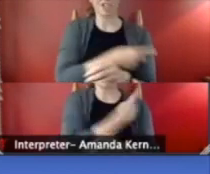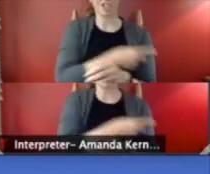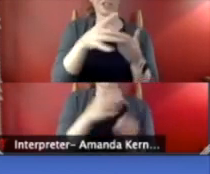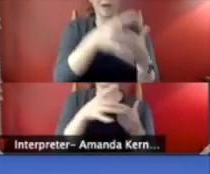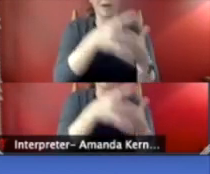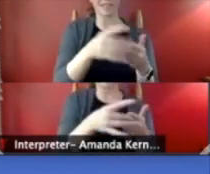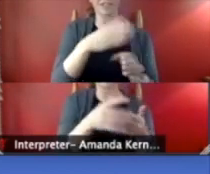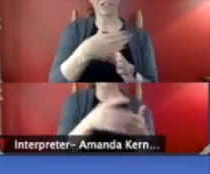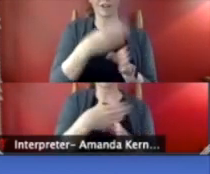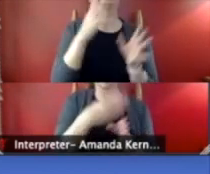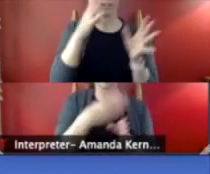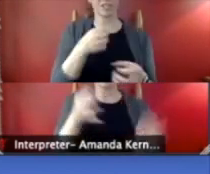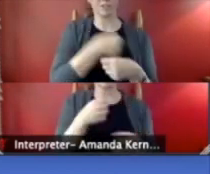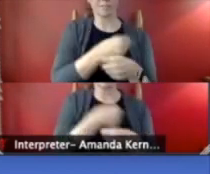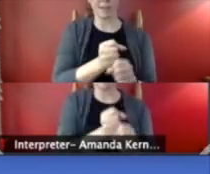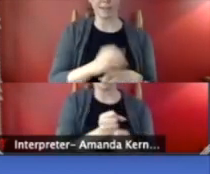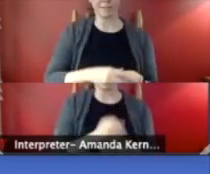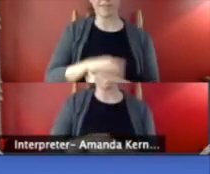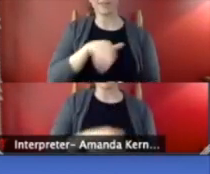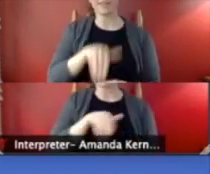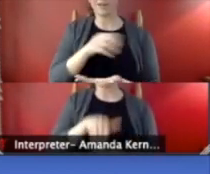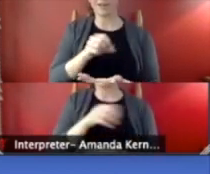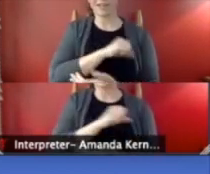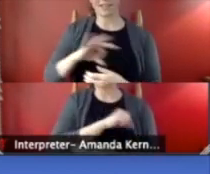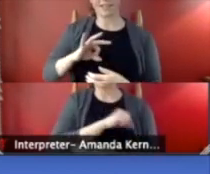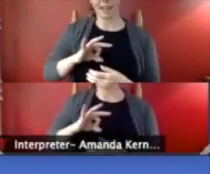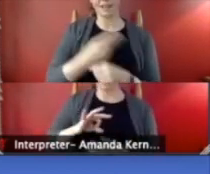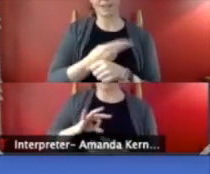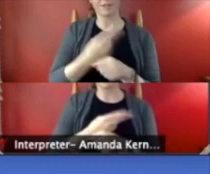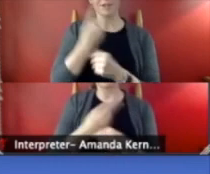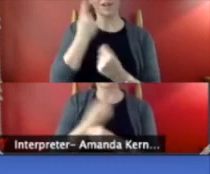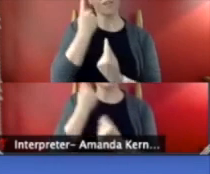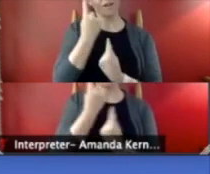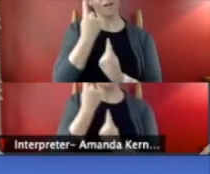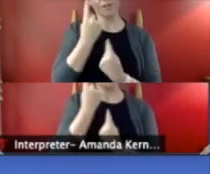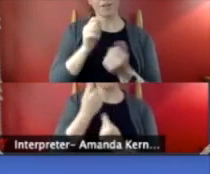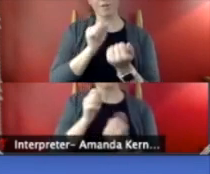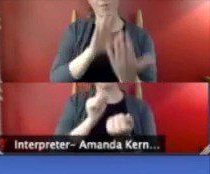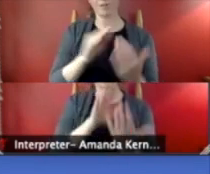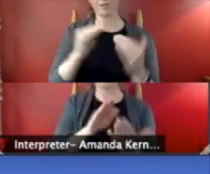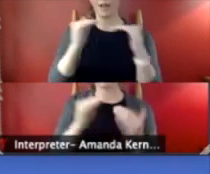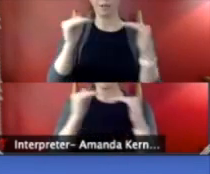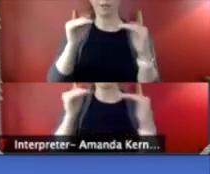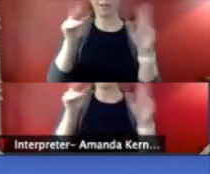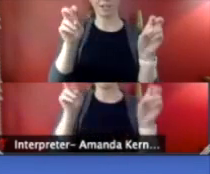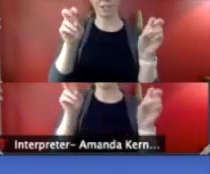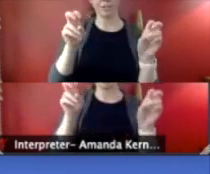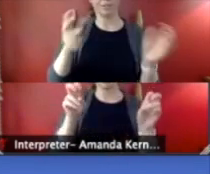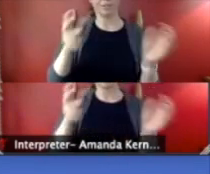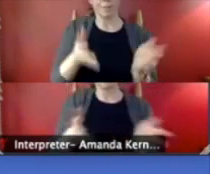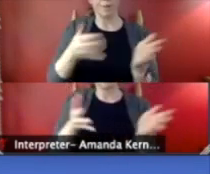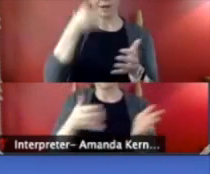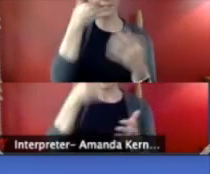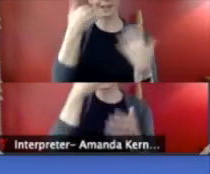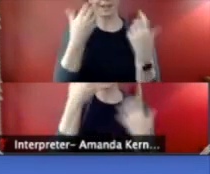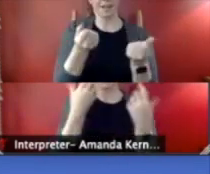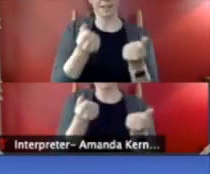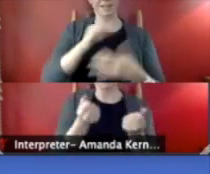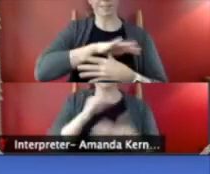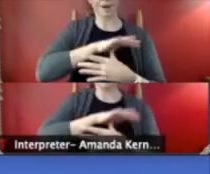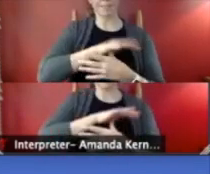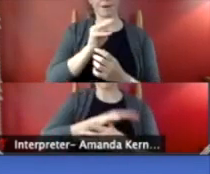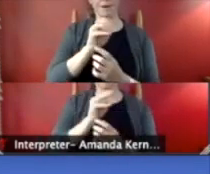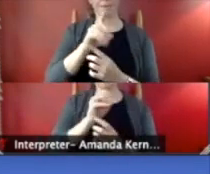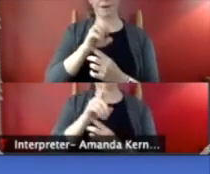center directors and staff have taken a thoughtful approach to equity issues implicit in promoting telehealth as a primary modality, and the need to ensure